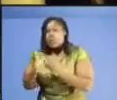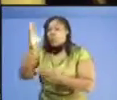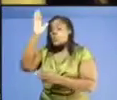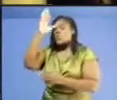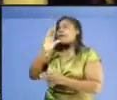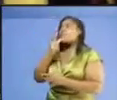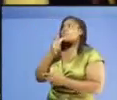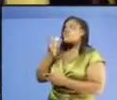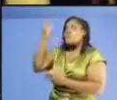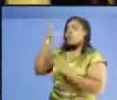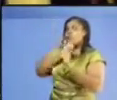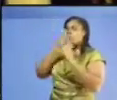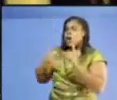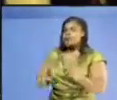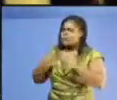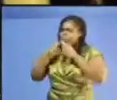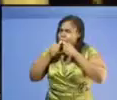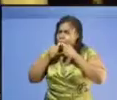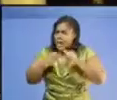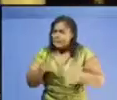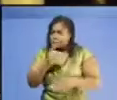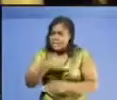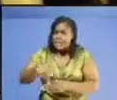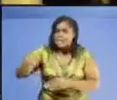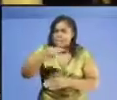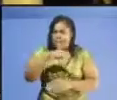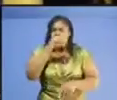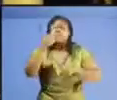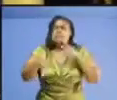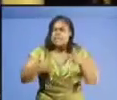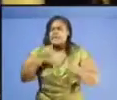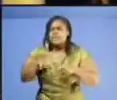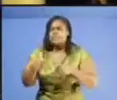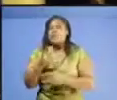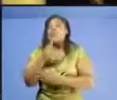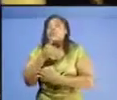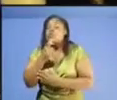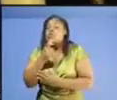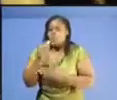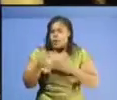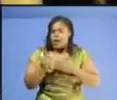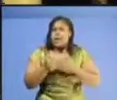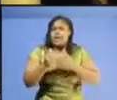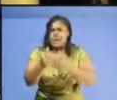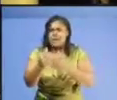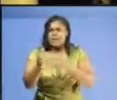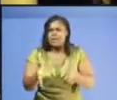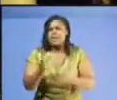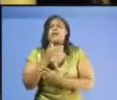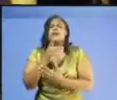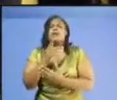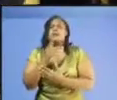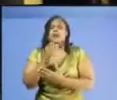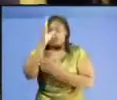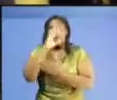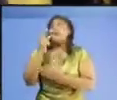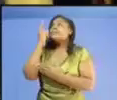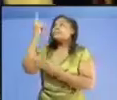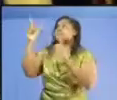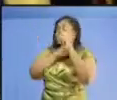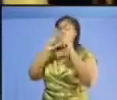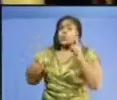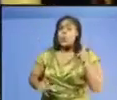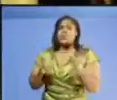Lord. Blessed is that nation whose God is the